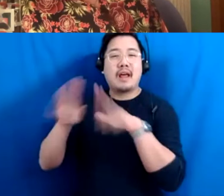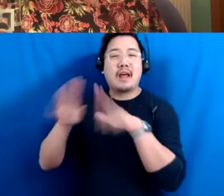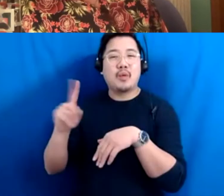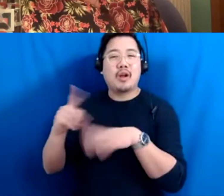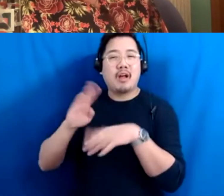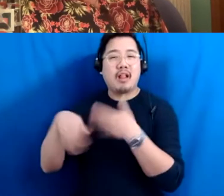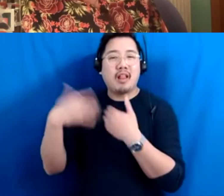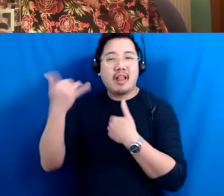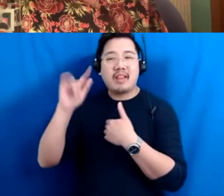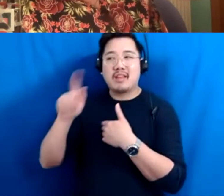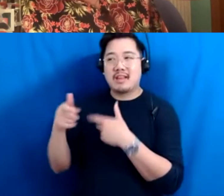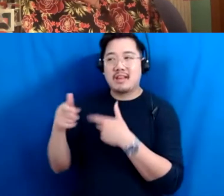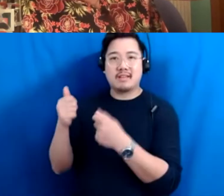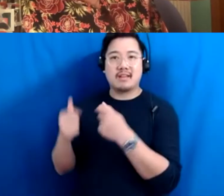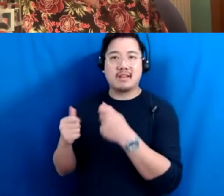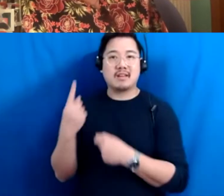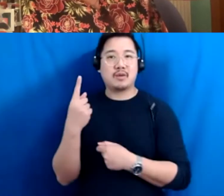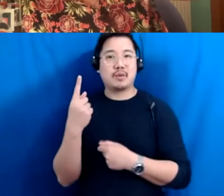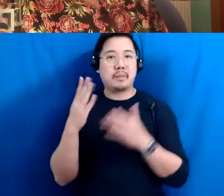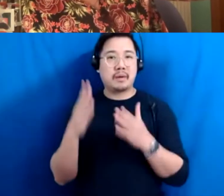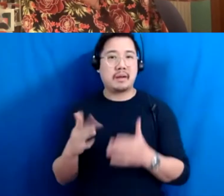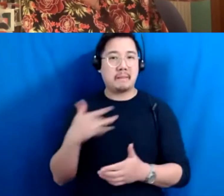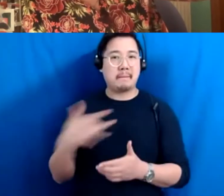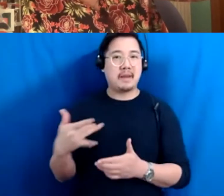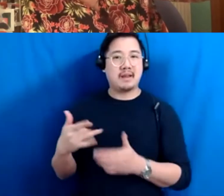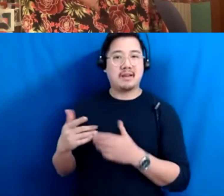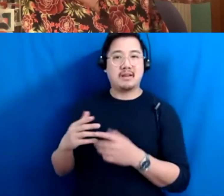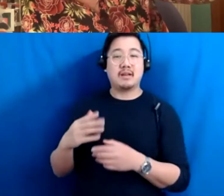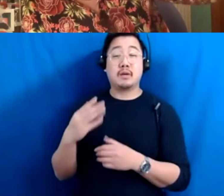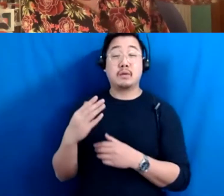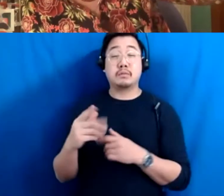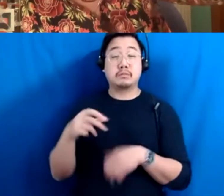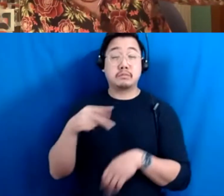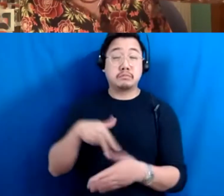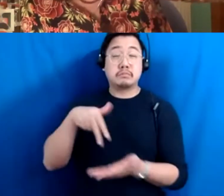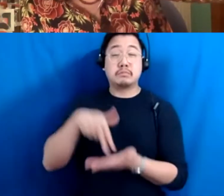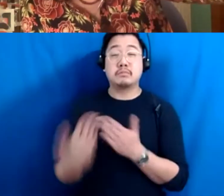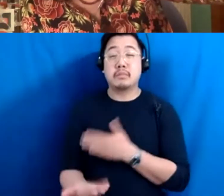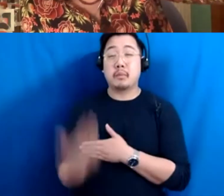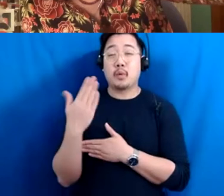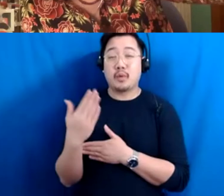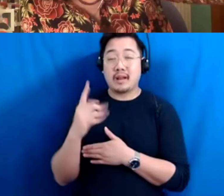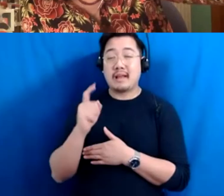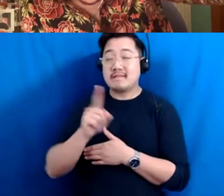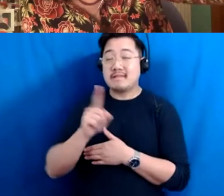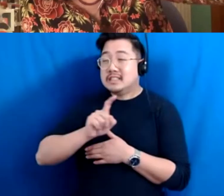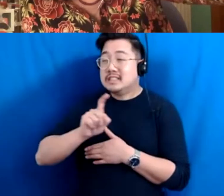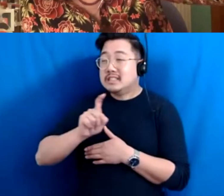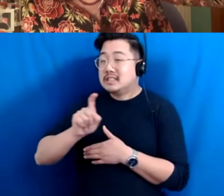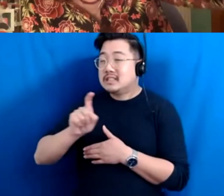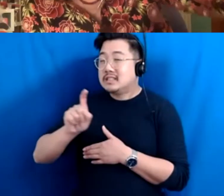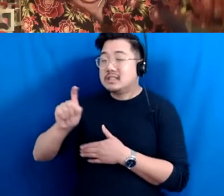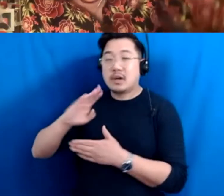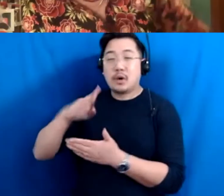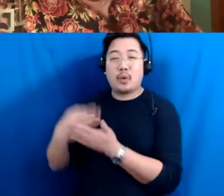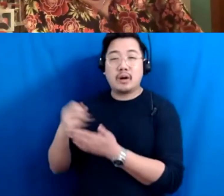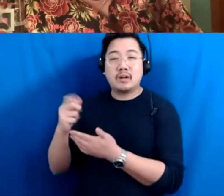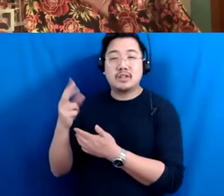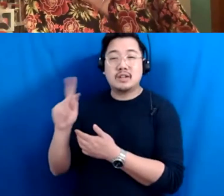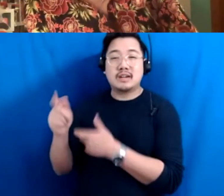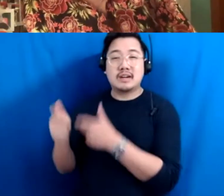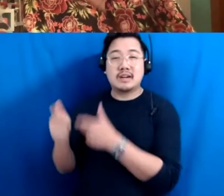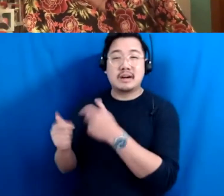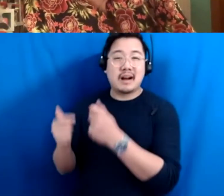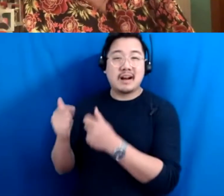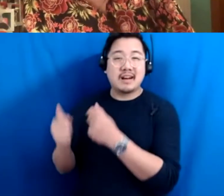the cow, usually Pa, gets up and he holds onto the laundry line to lead him through the blizzard to get to the cow.